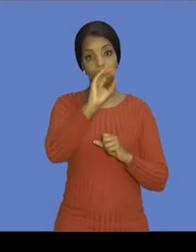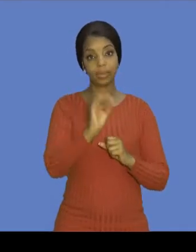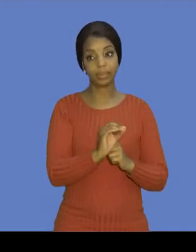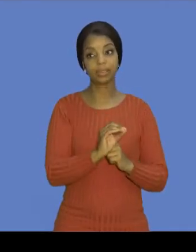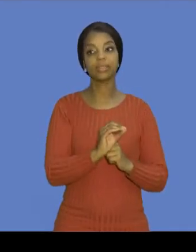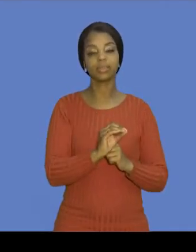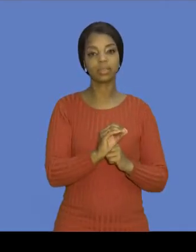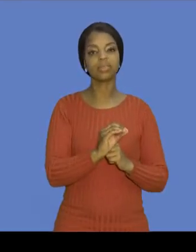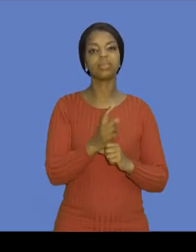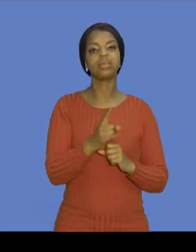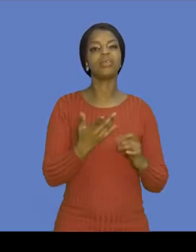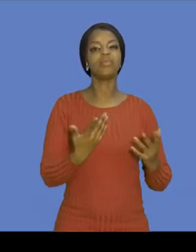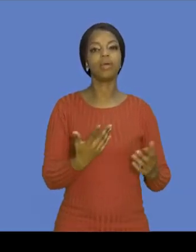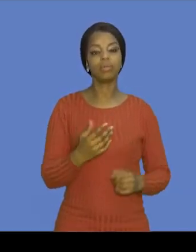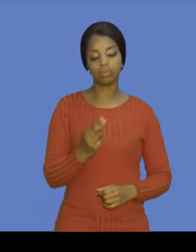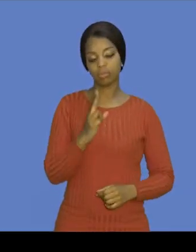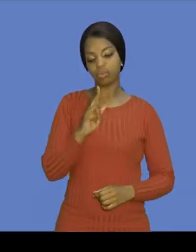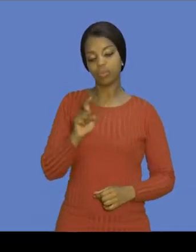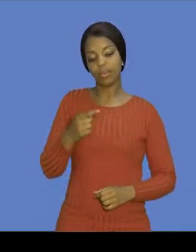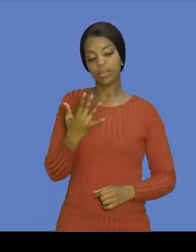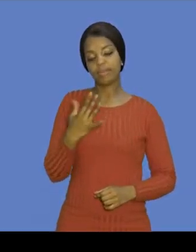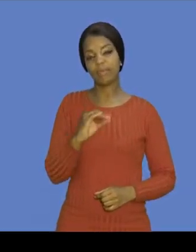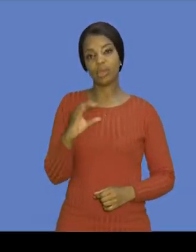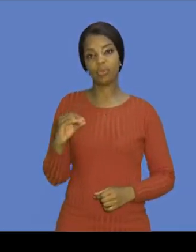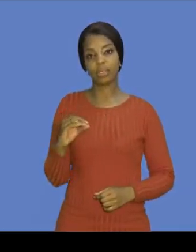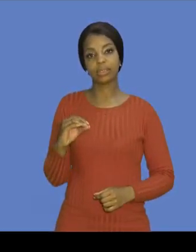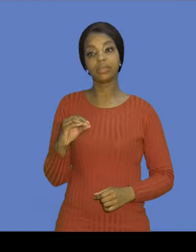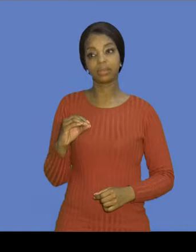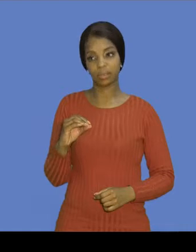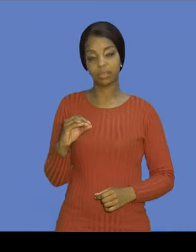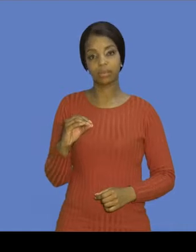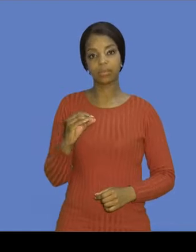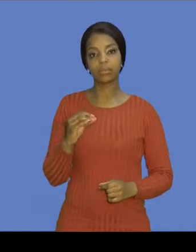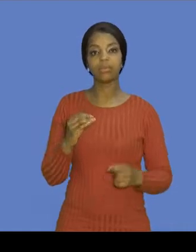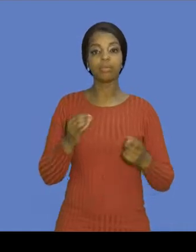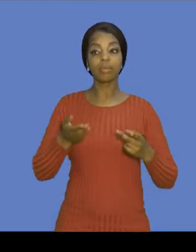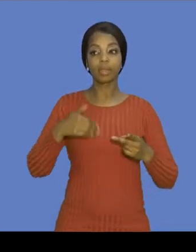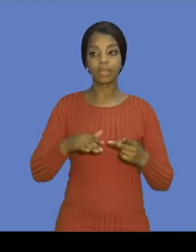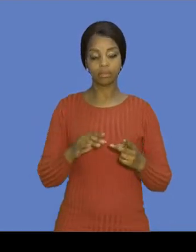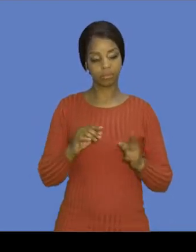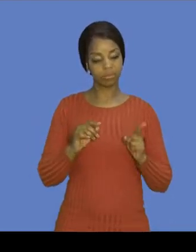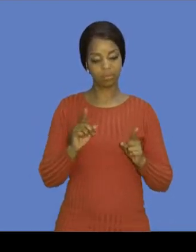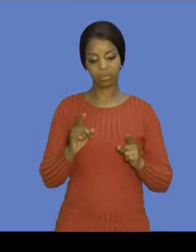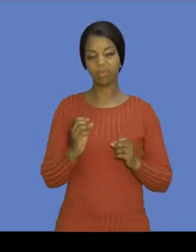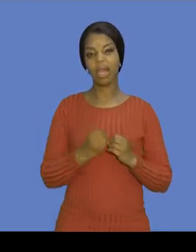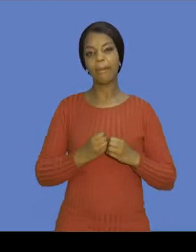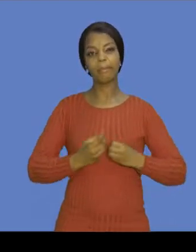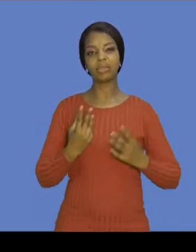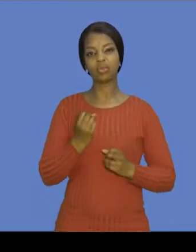of the 2,500, and then this will actually give